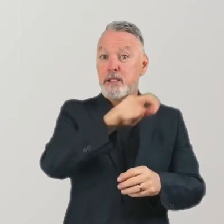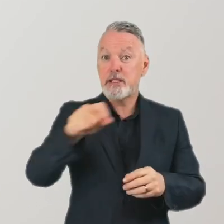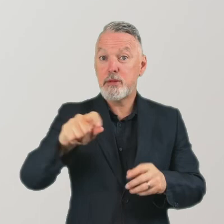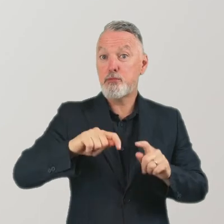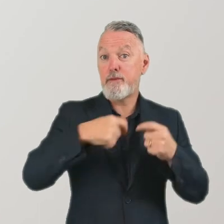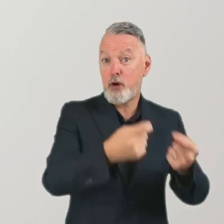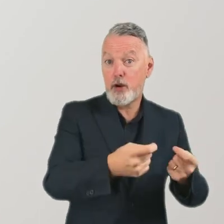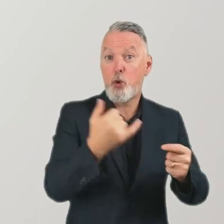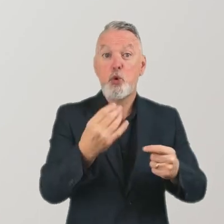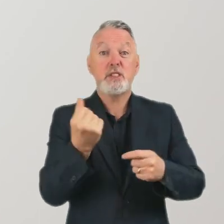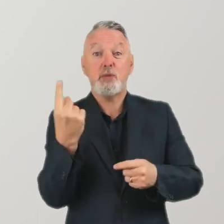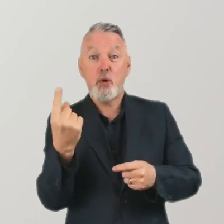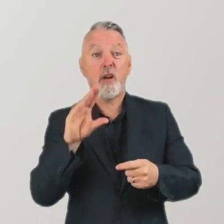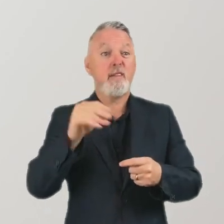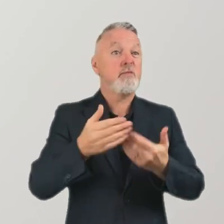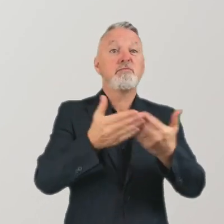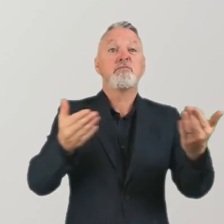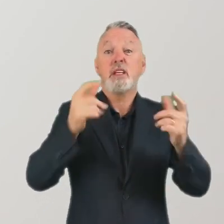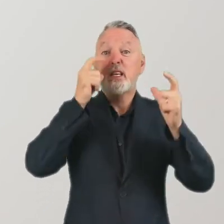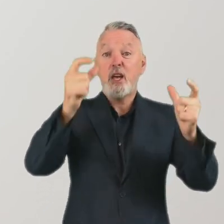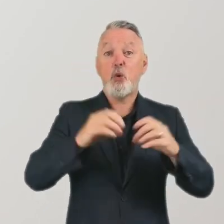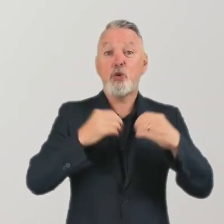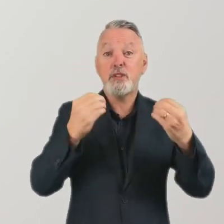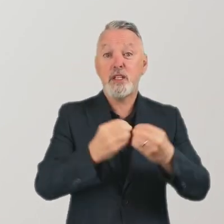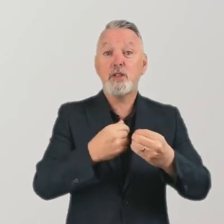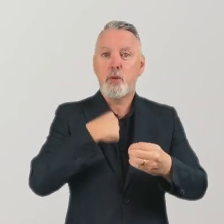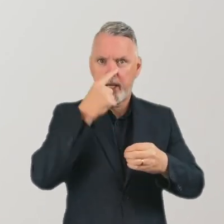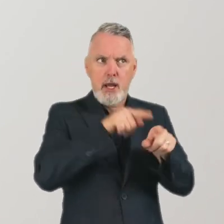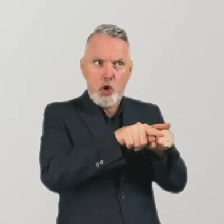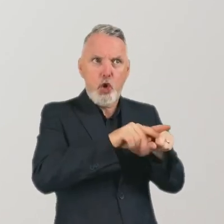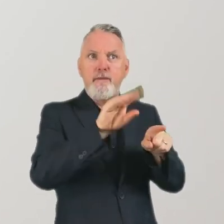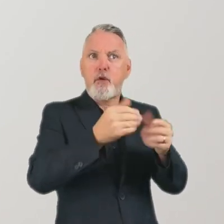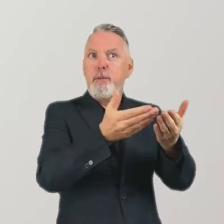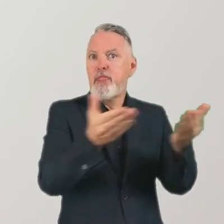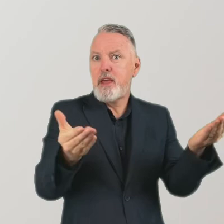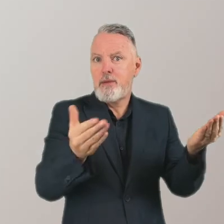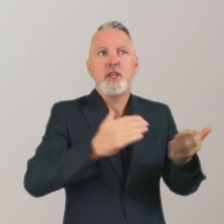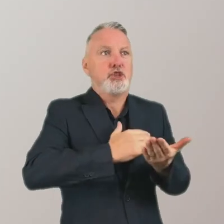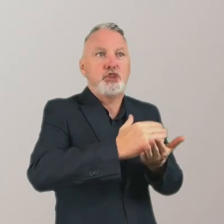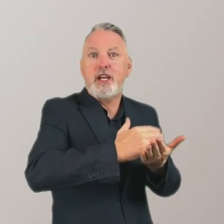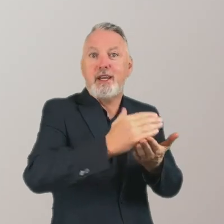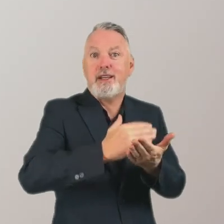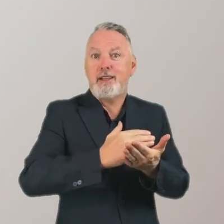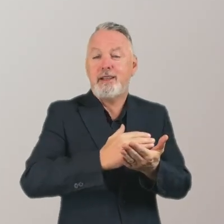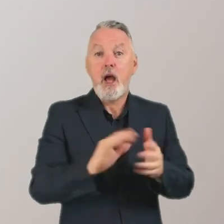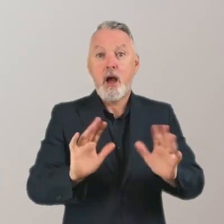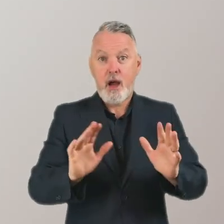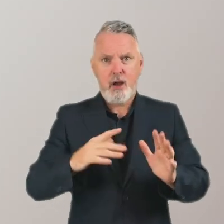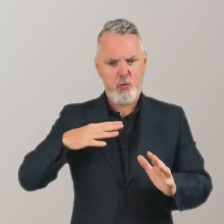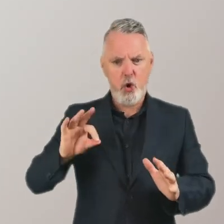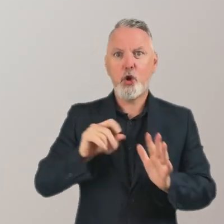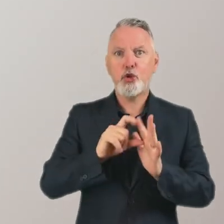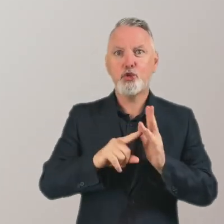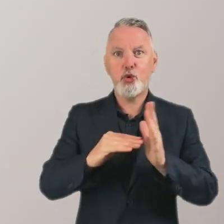provider, or someone from a care organization so we can learn from them and share what we are doing. Actually, let's do it right